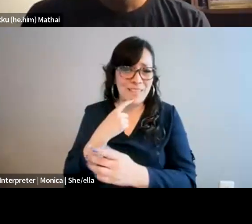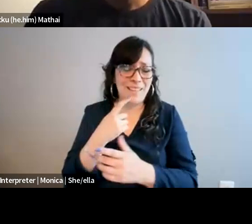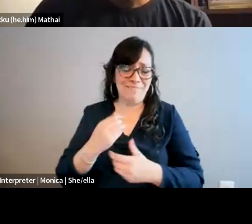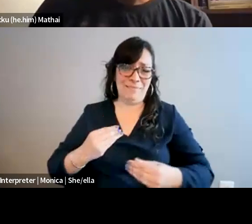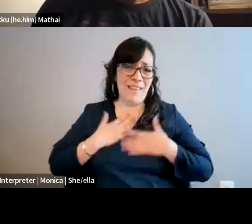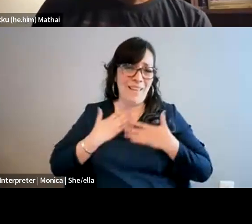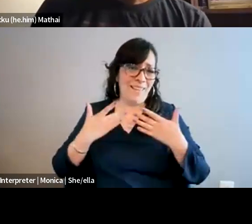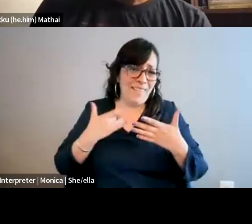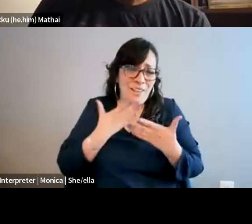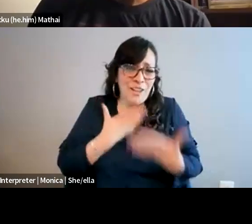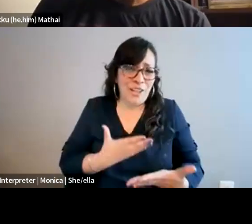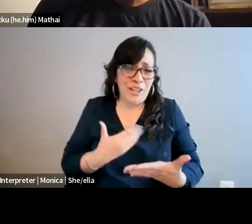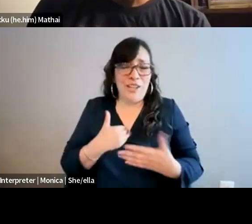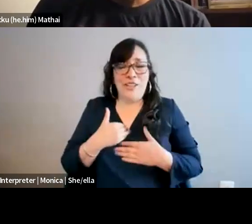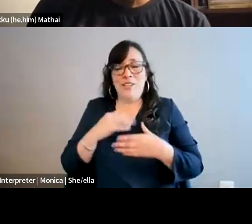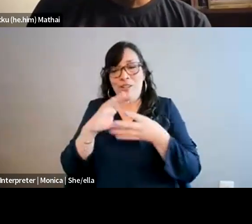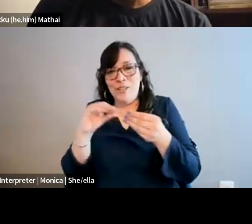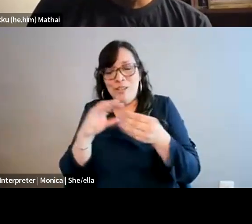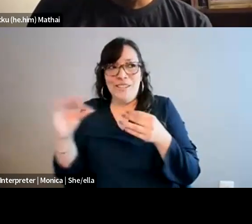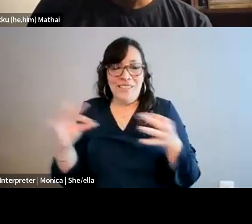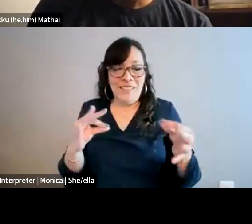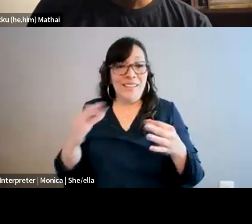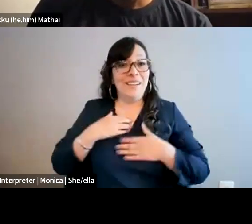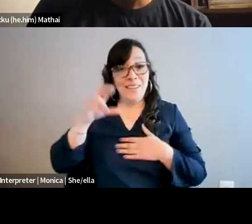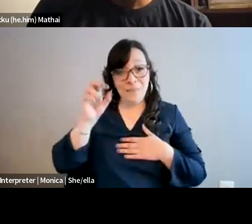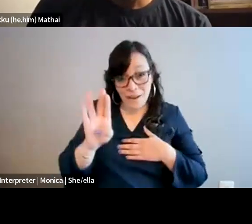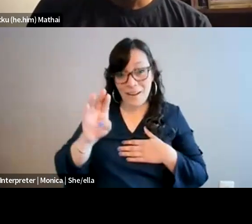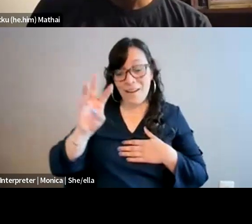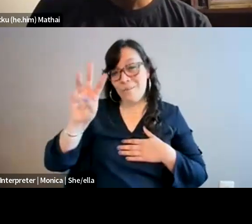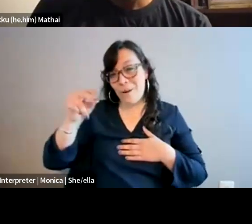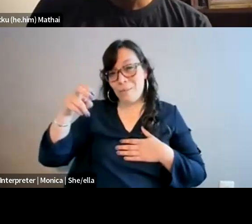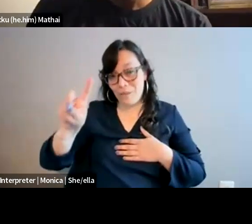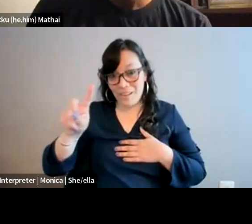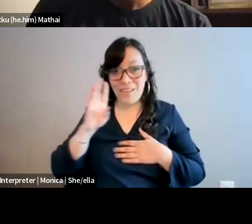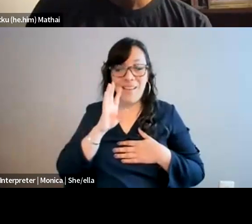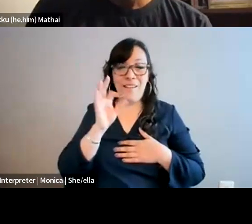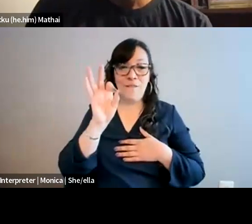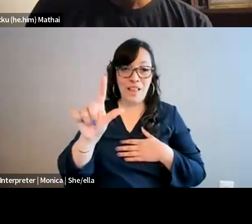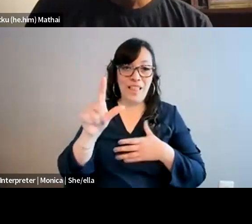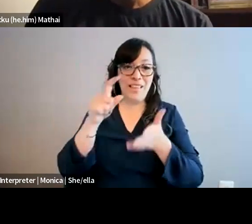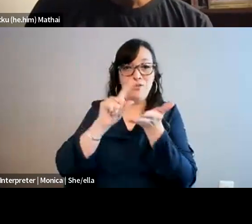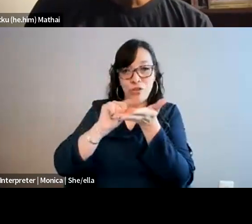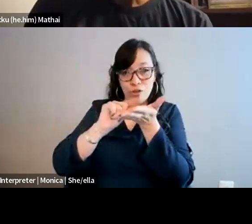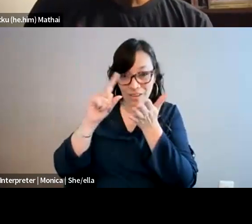some ways, just to hear it voiced so well. So I'm Rob Wypond. I'm a freelance journalist, investigative journalist. I've